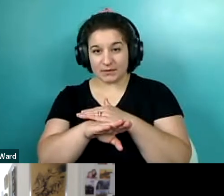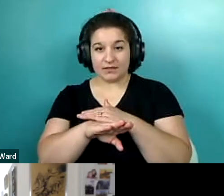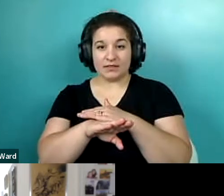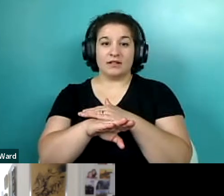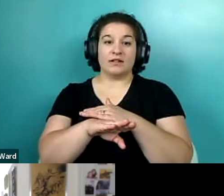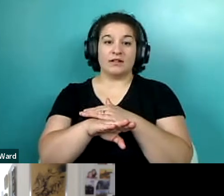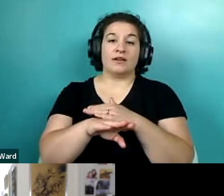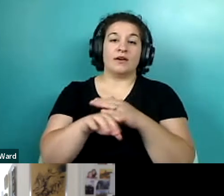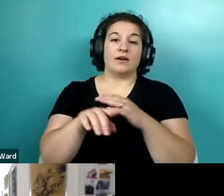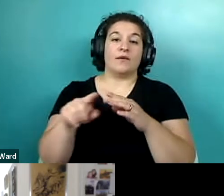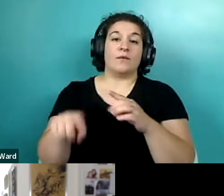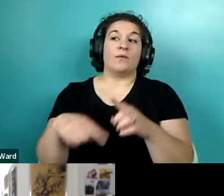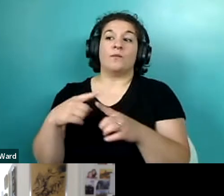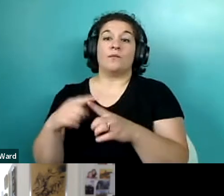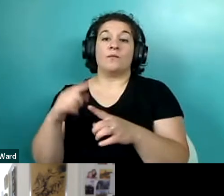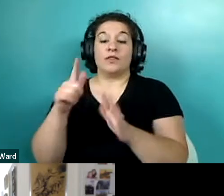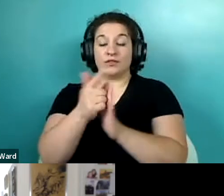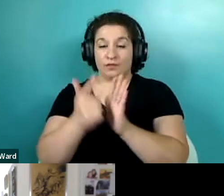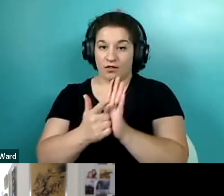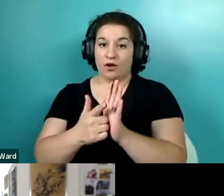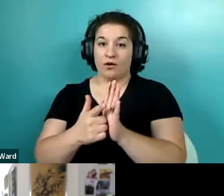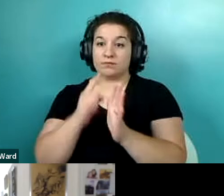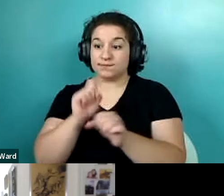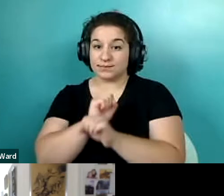it. So I think,